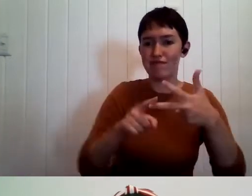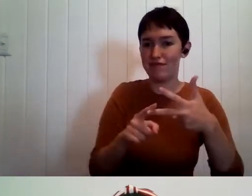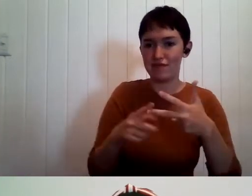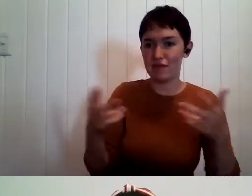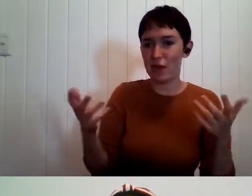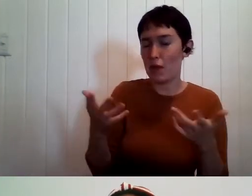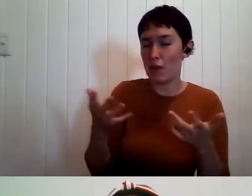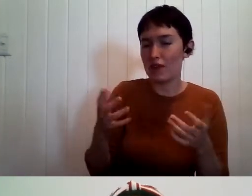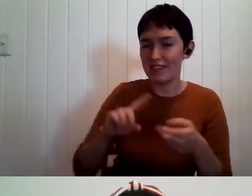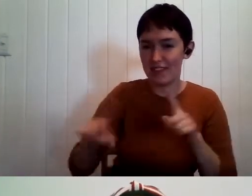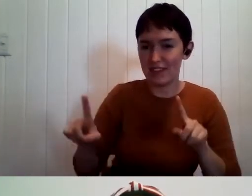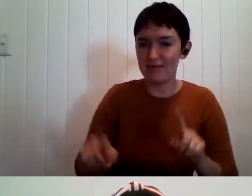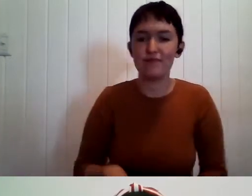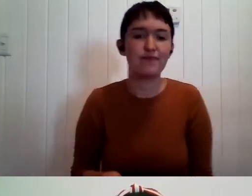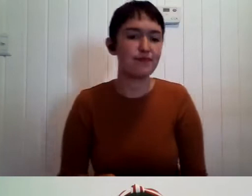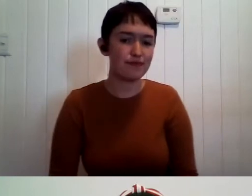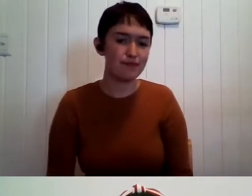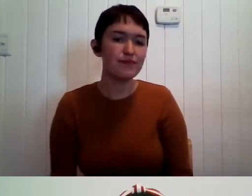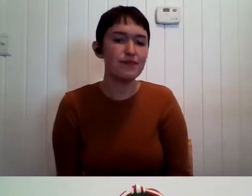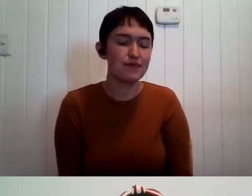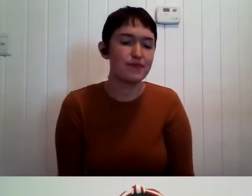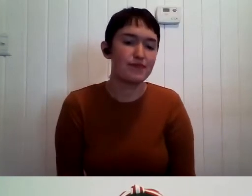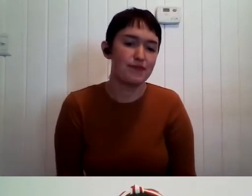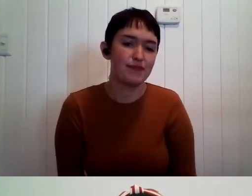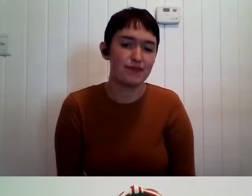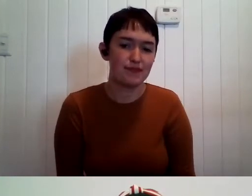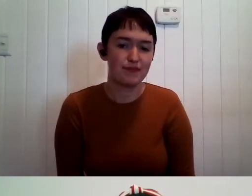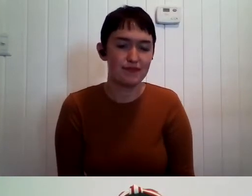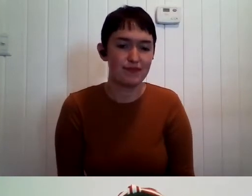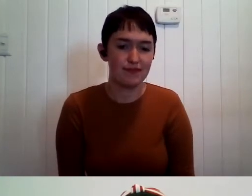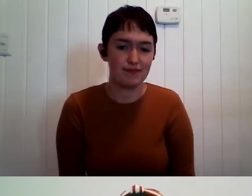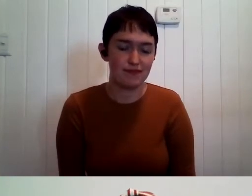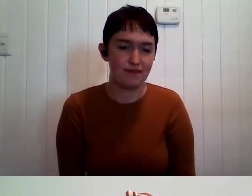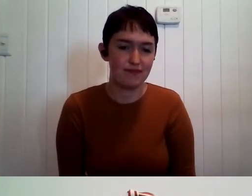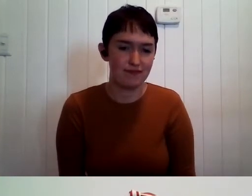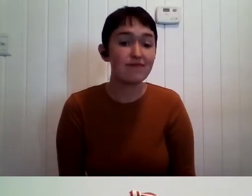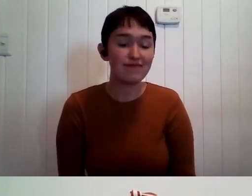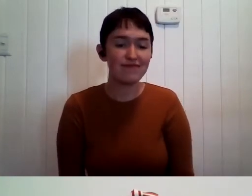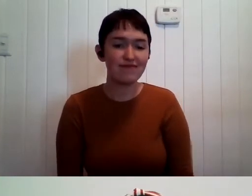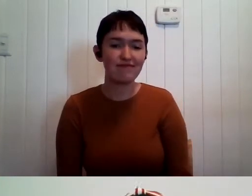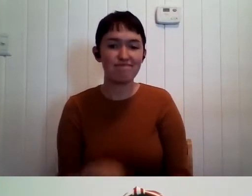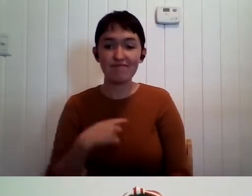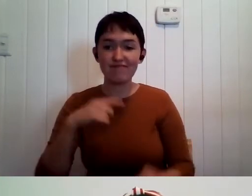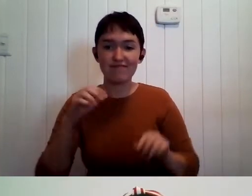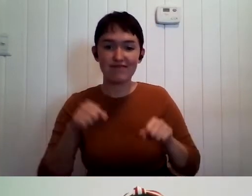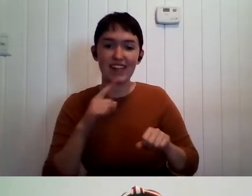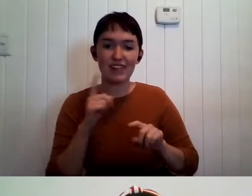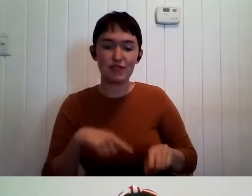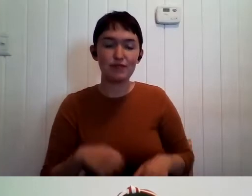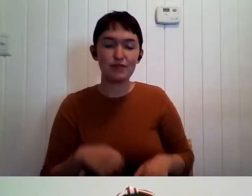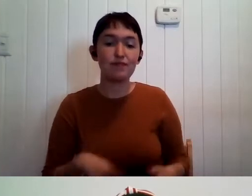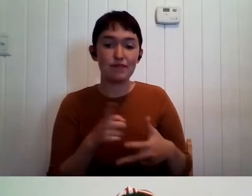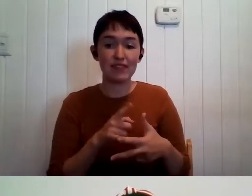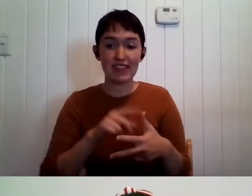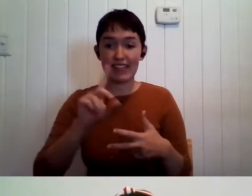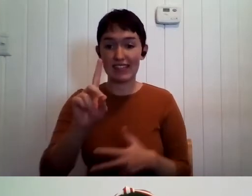question to Okay, I can get started, I guess. So DNA